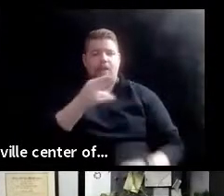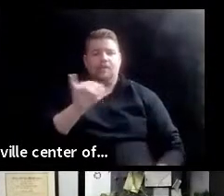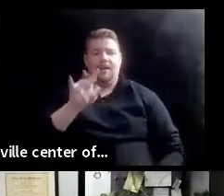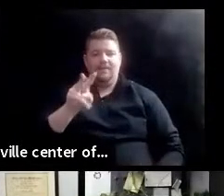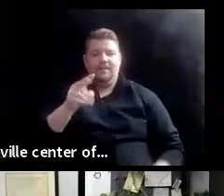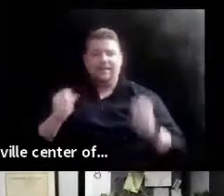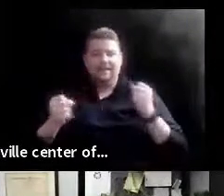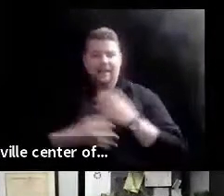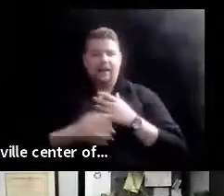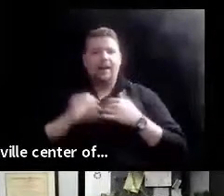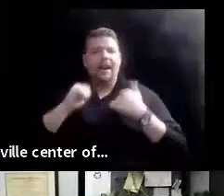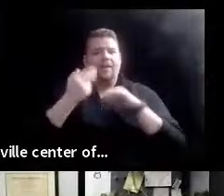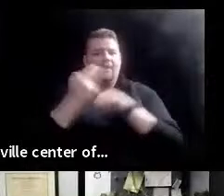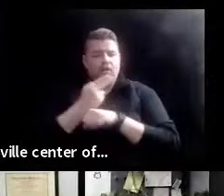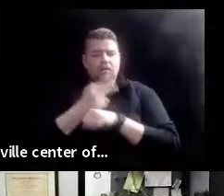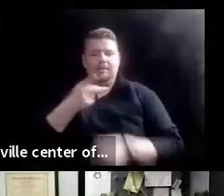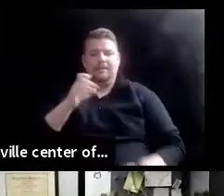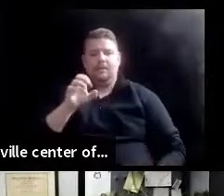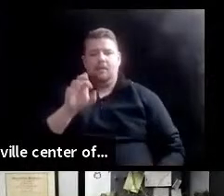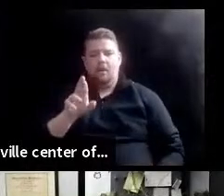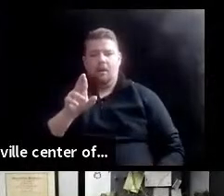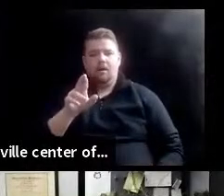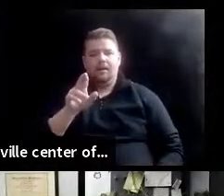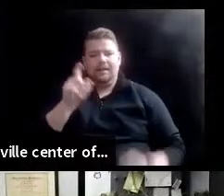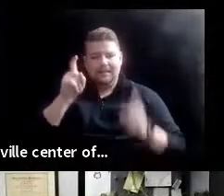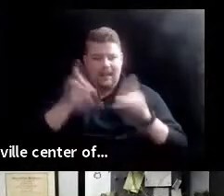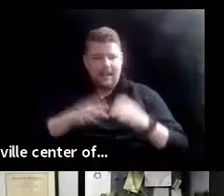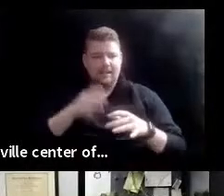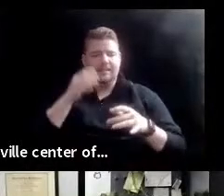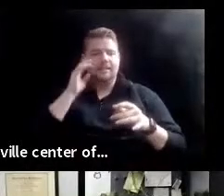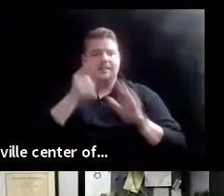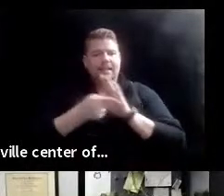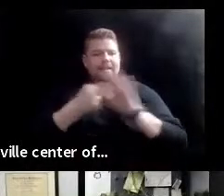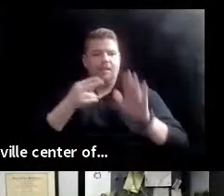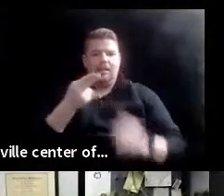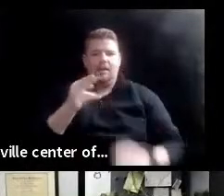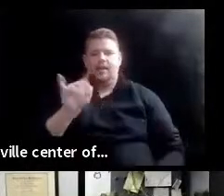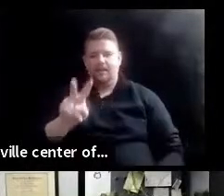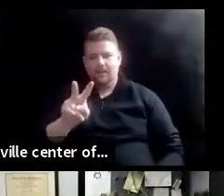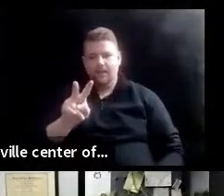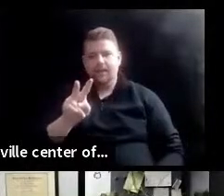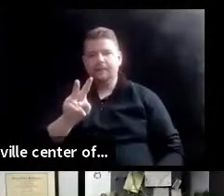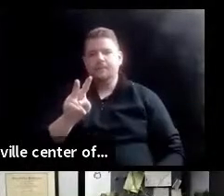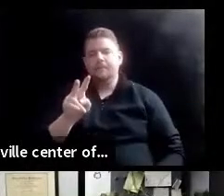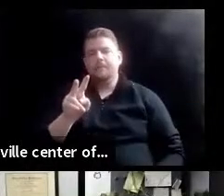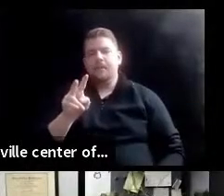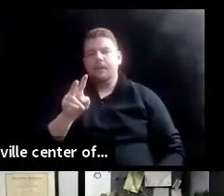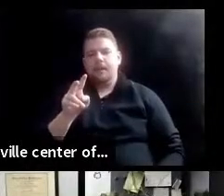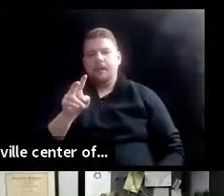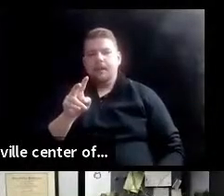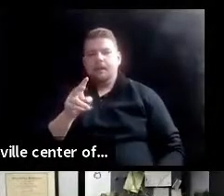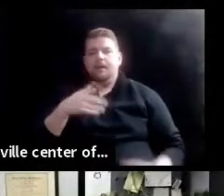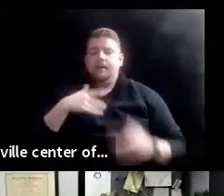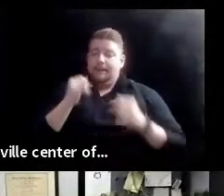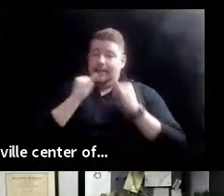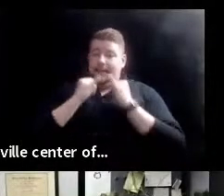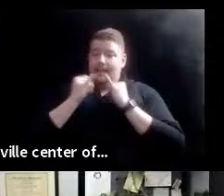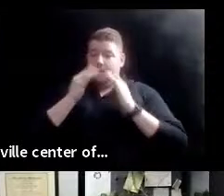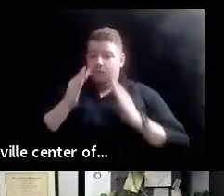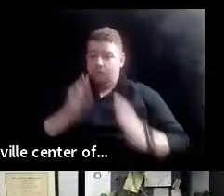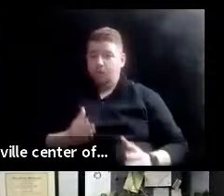scare and how they used the PCR test to diagnose HIV. And the interviewer